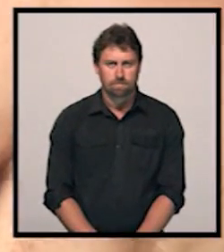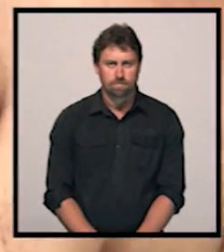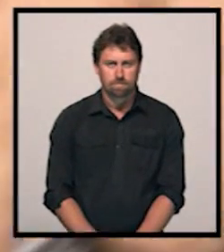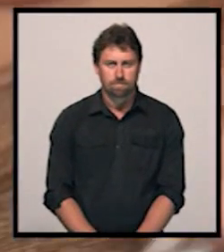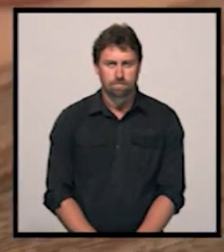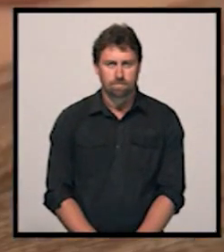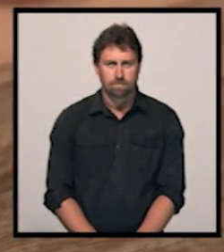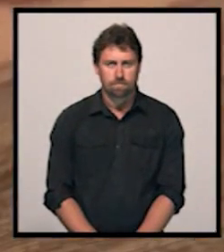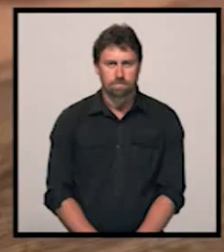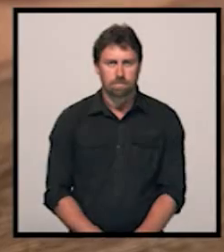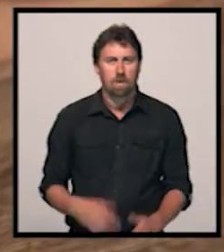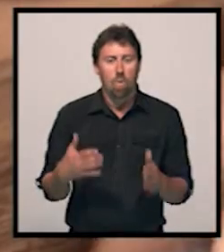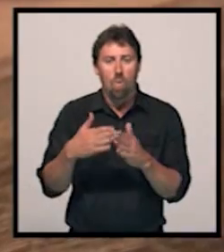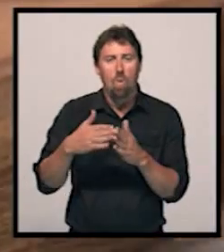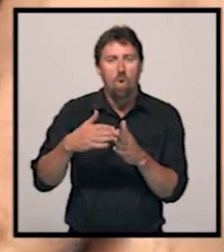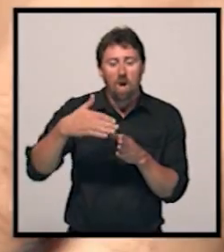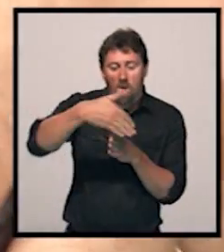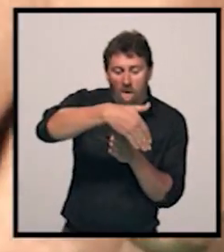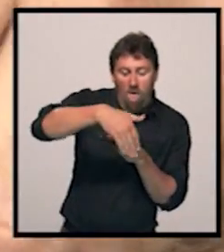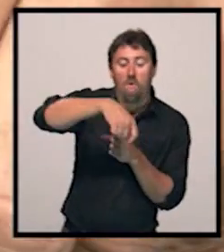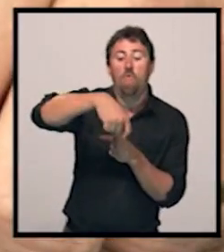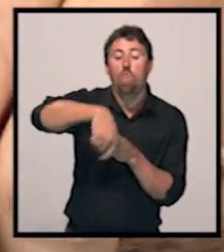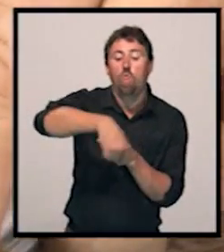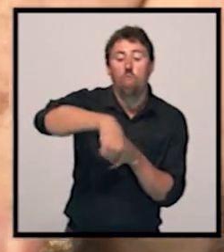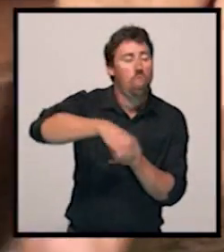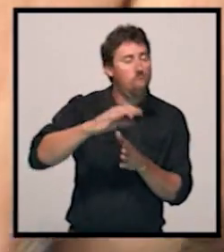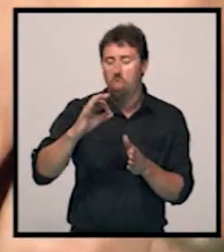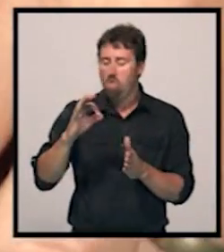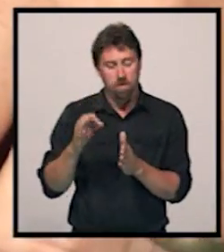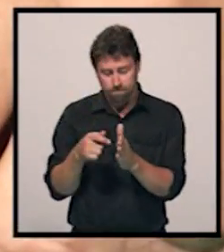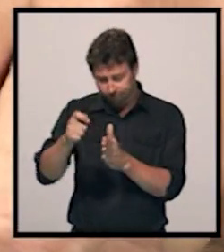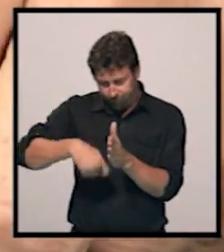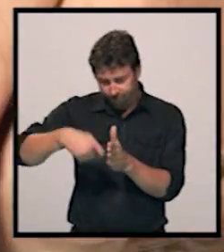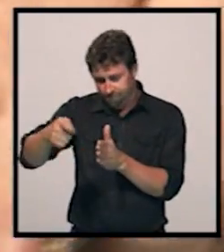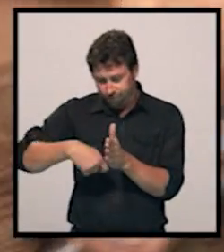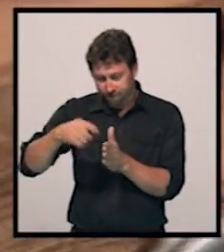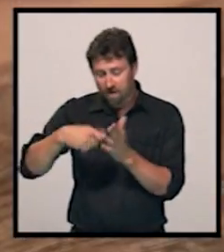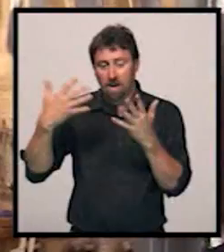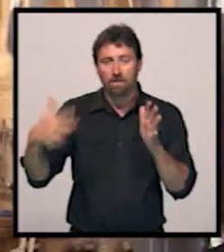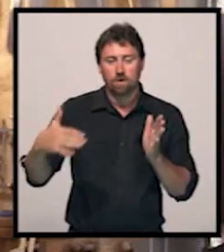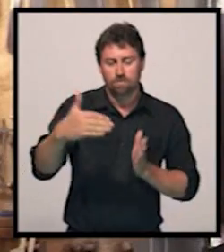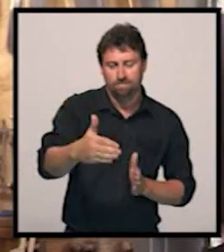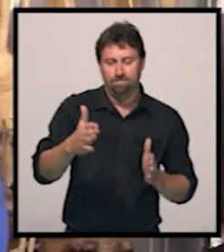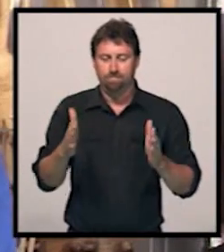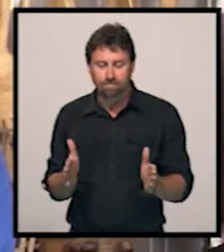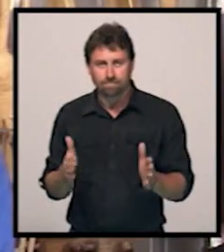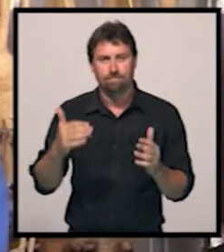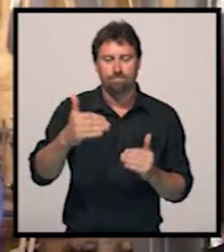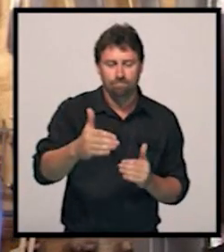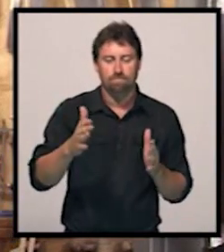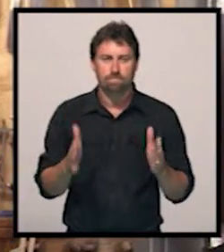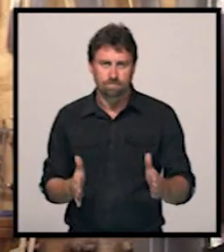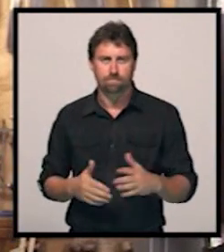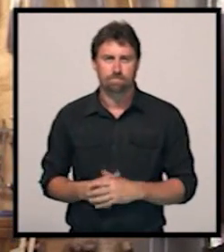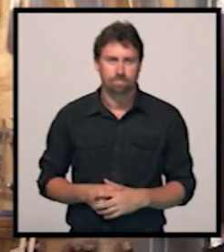Don't try and cut around that corner, just leave that the way it is. And if you haven't got all of it done, there's